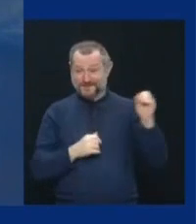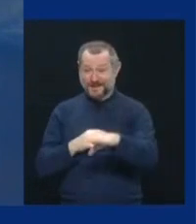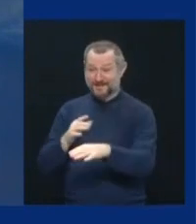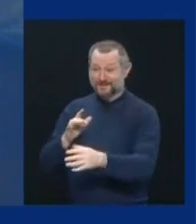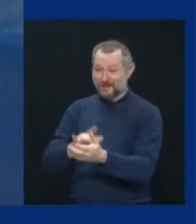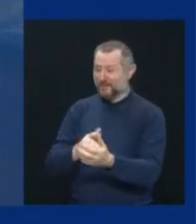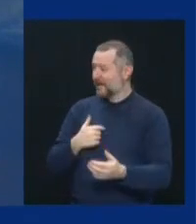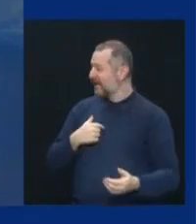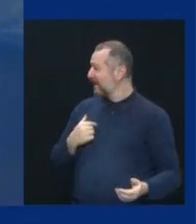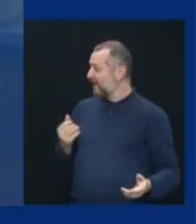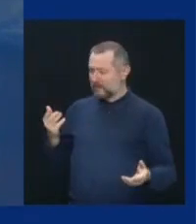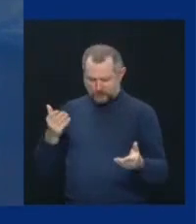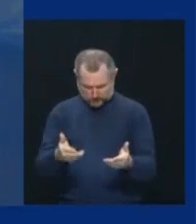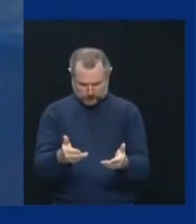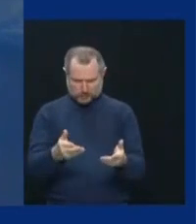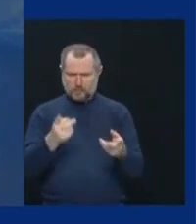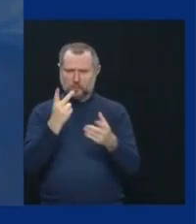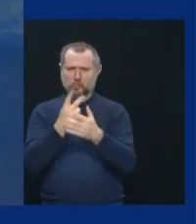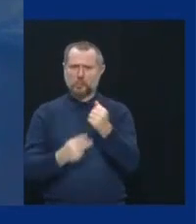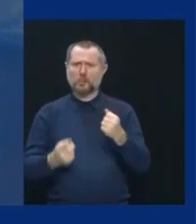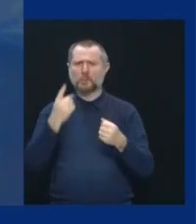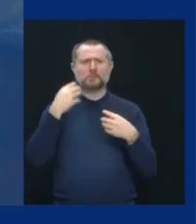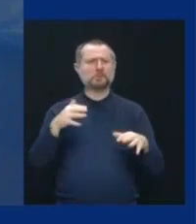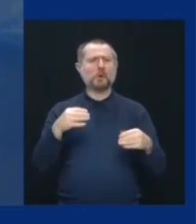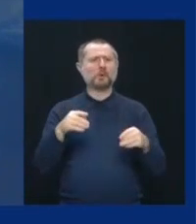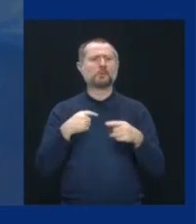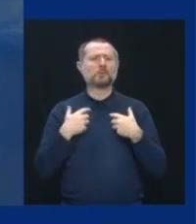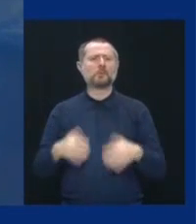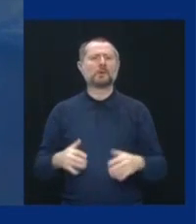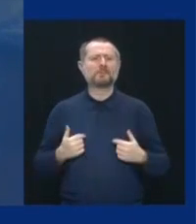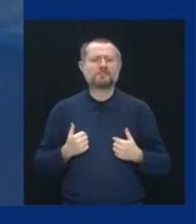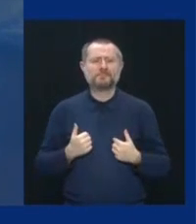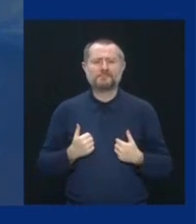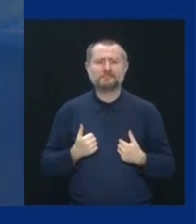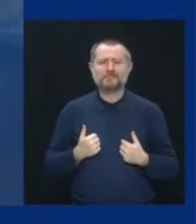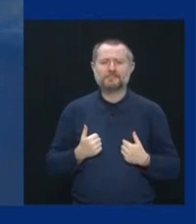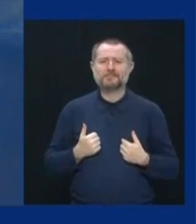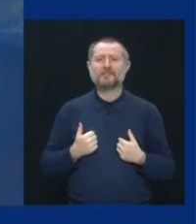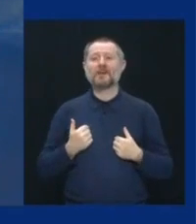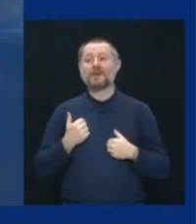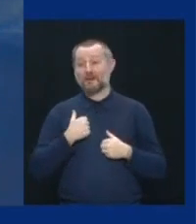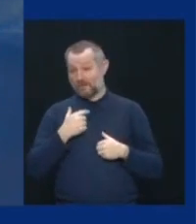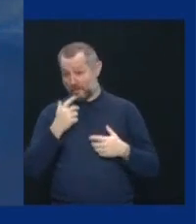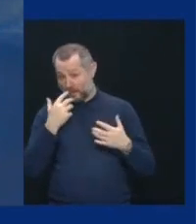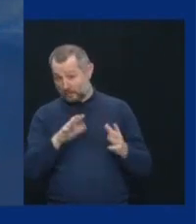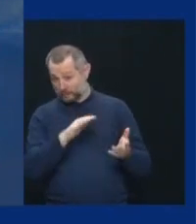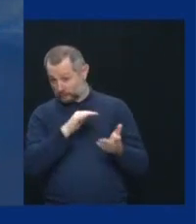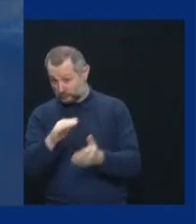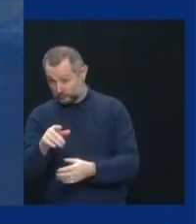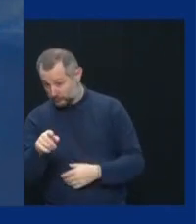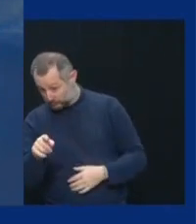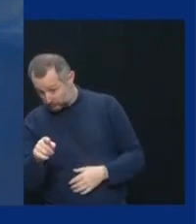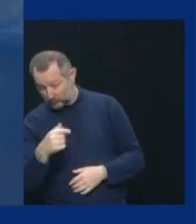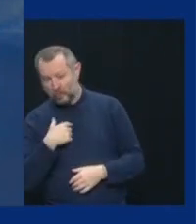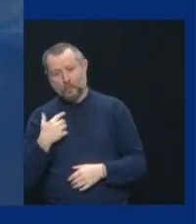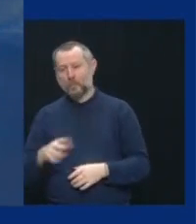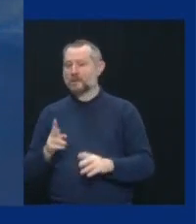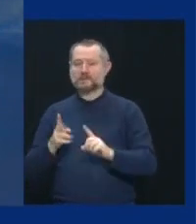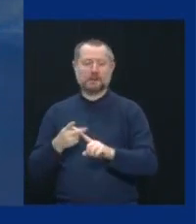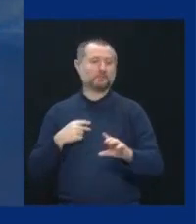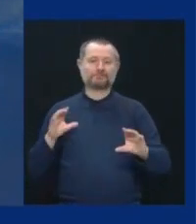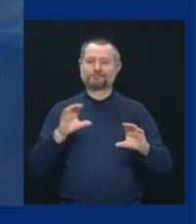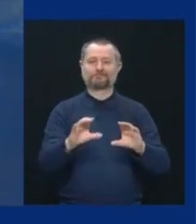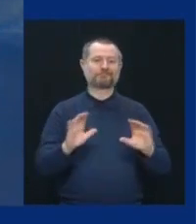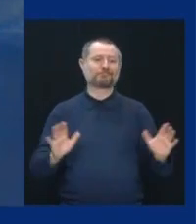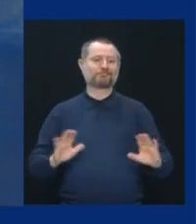others. Some pharmacies are already getting a distribution. So if the federal government is